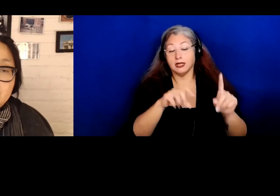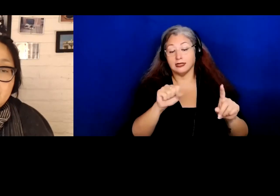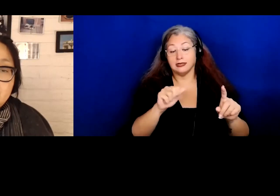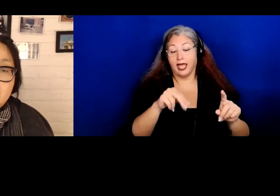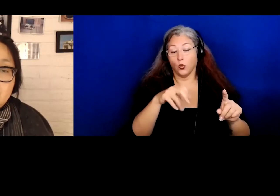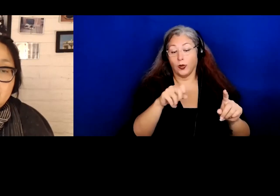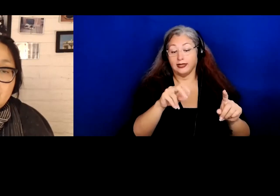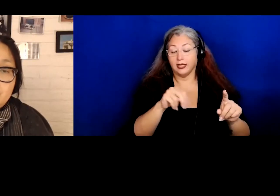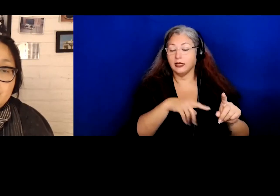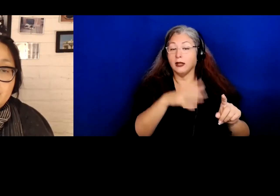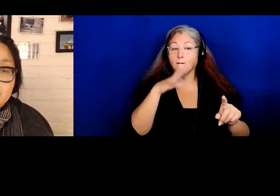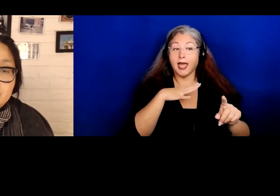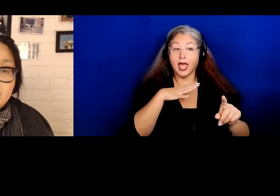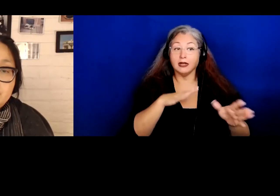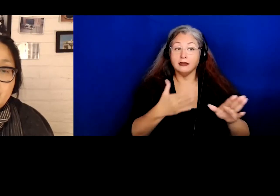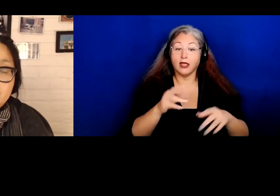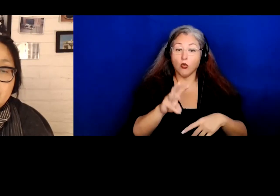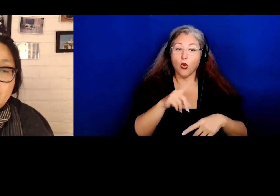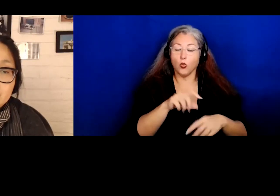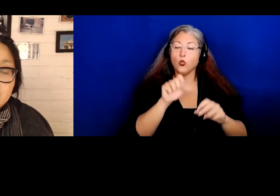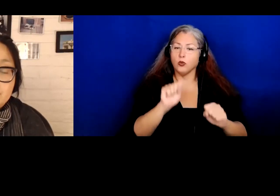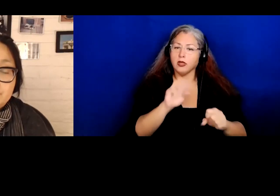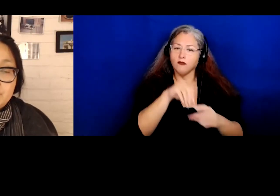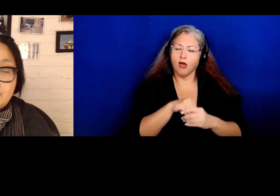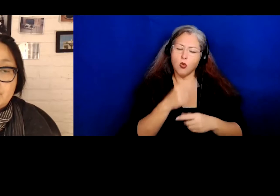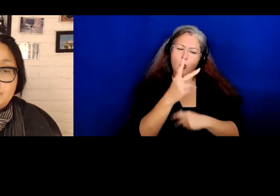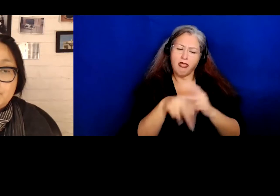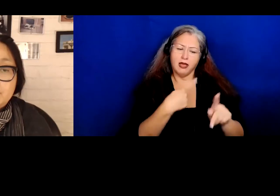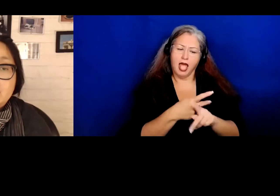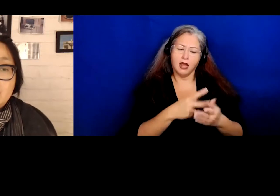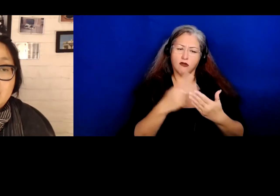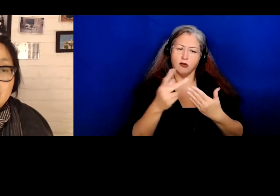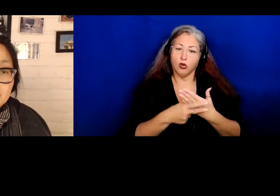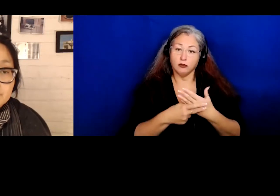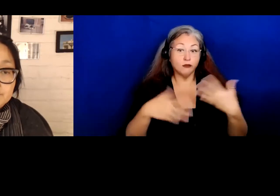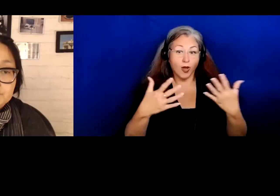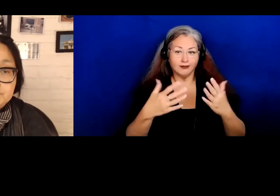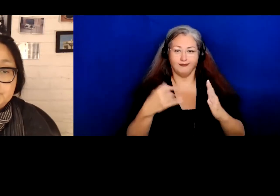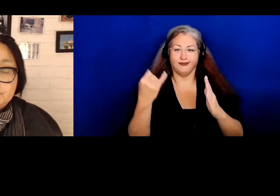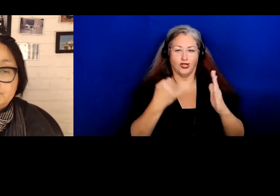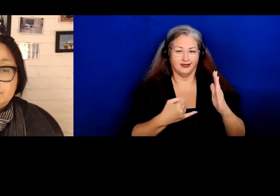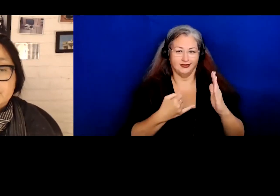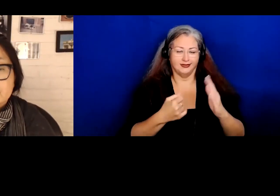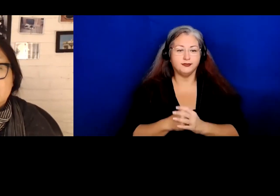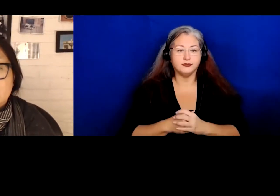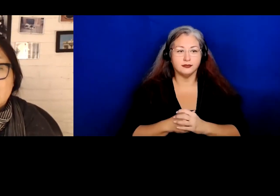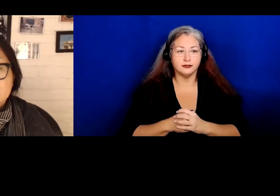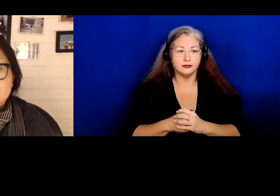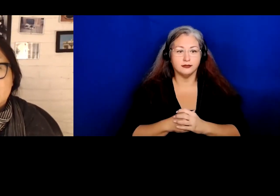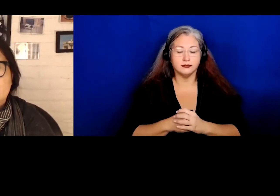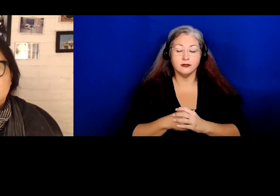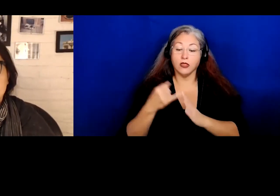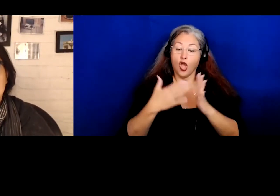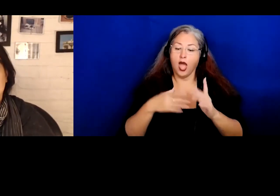men on death row are permitted to take part in one type of program, art. The